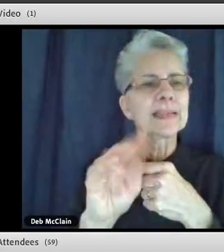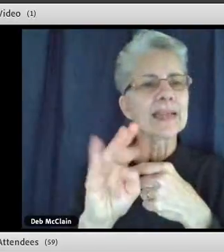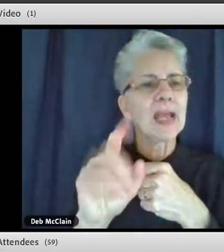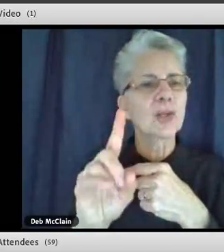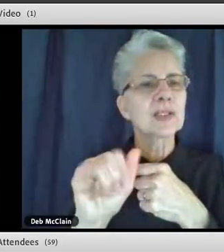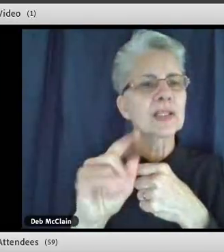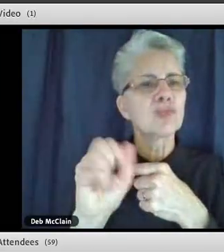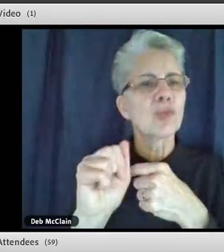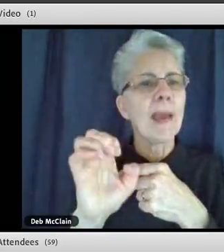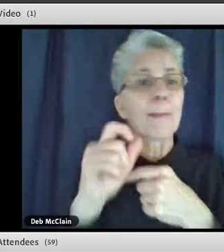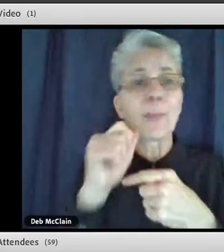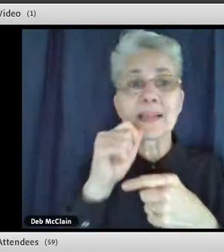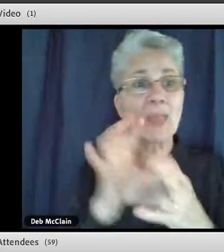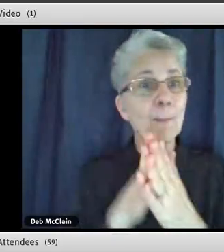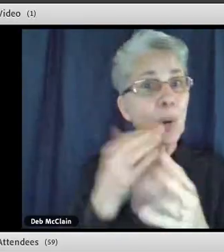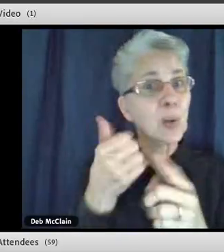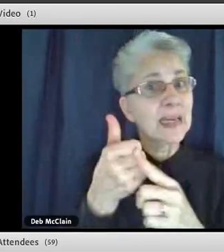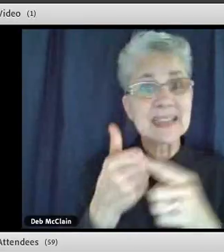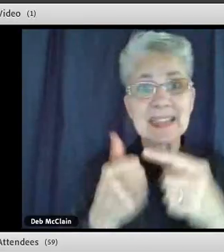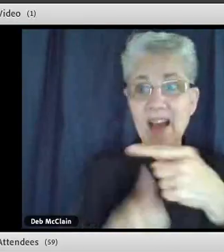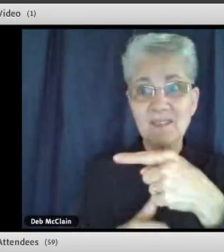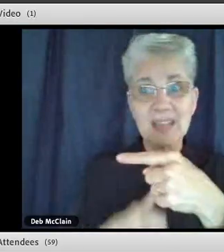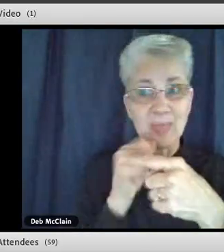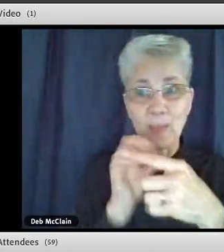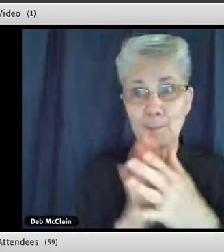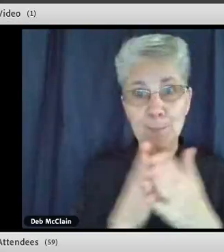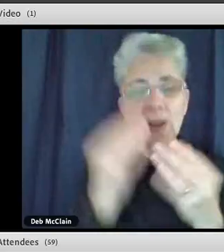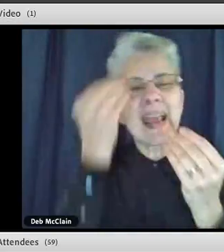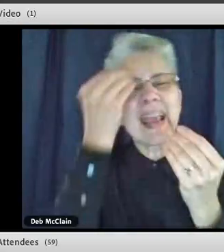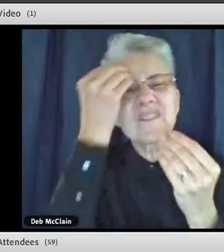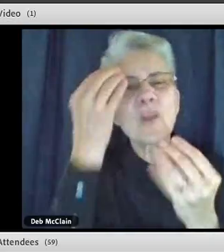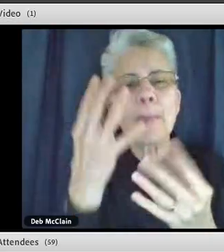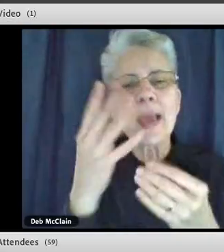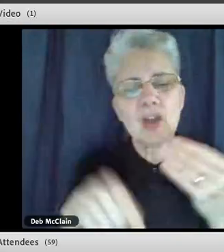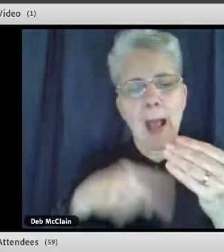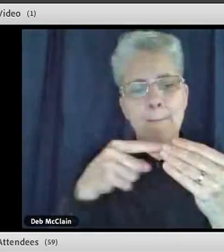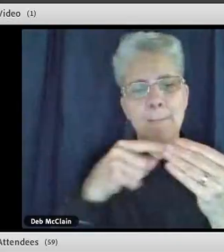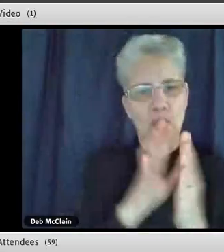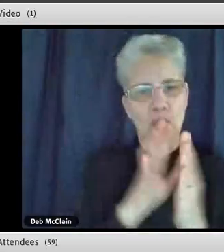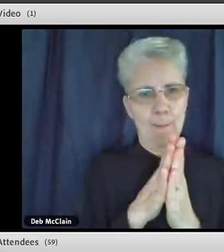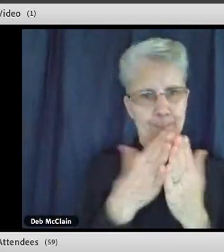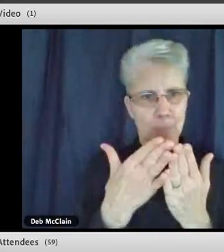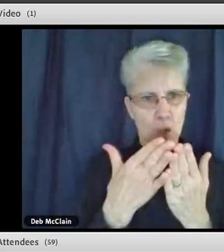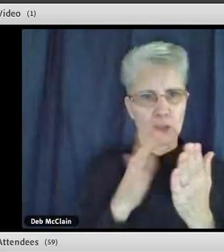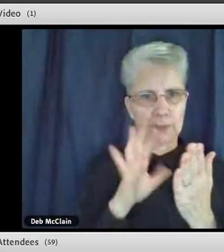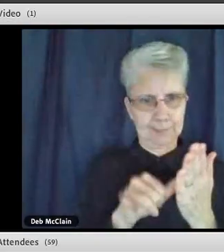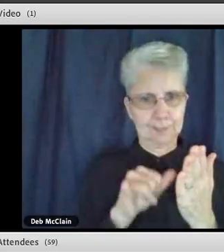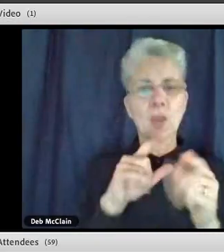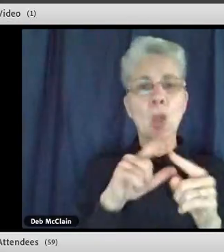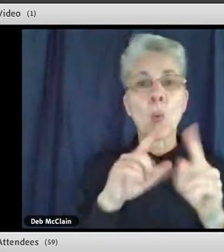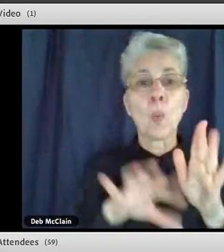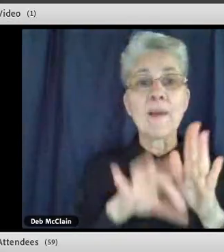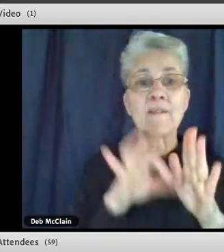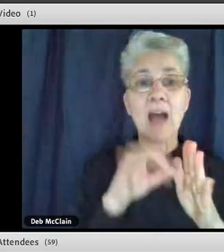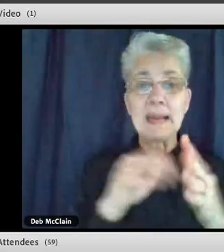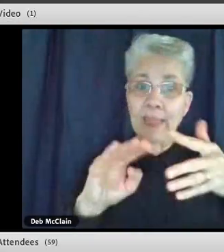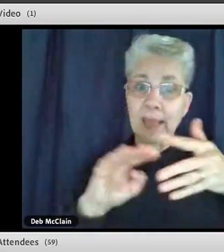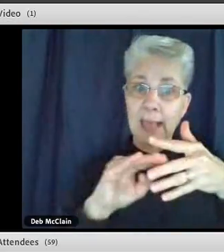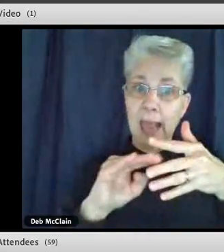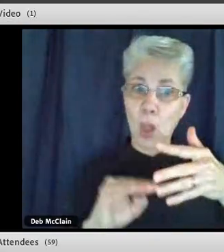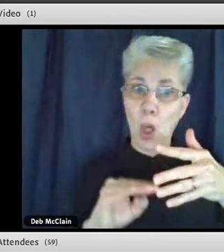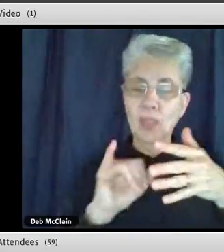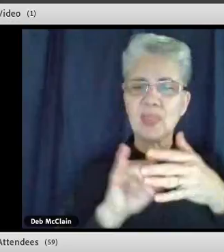itself, right? This is not the book. This is information about the book. What we find in our catalogs is